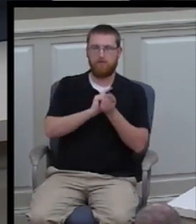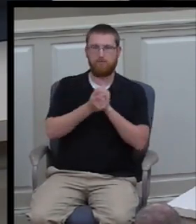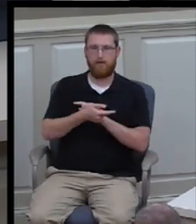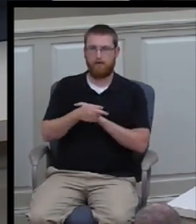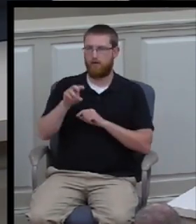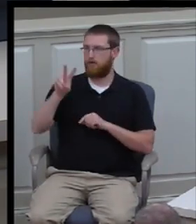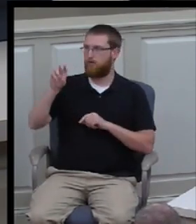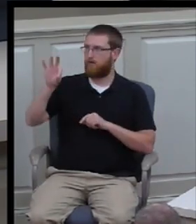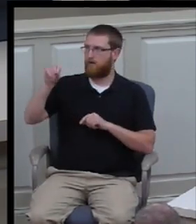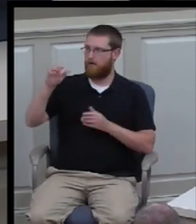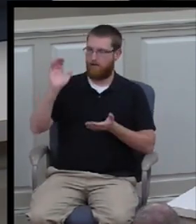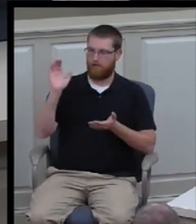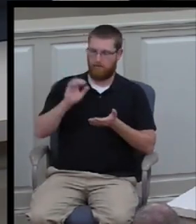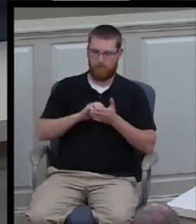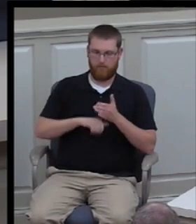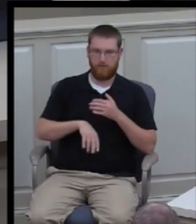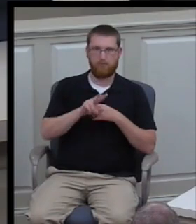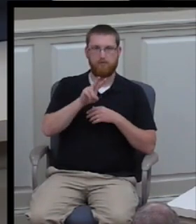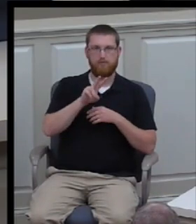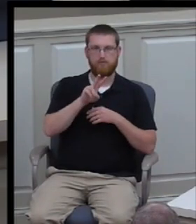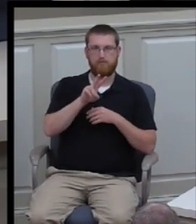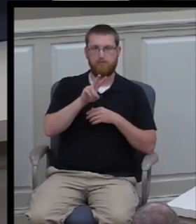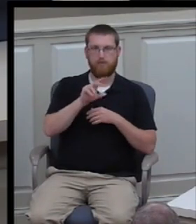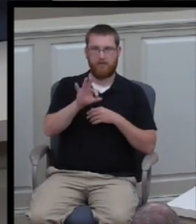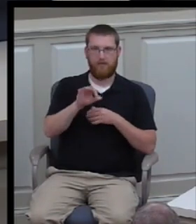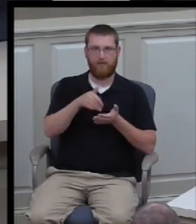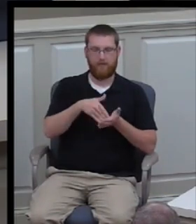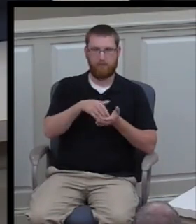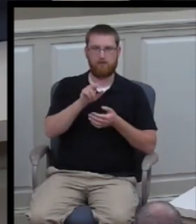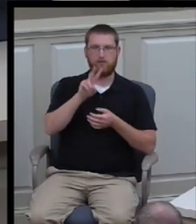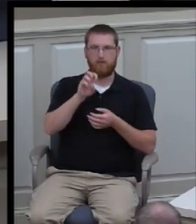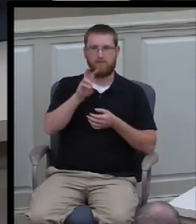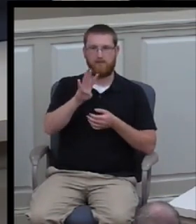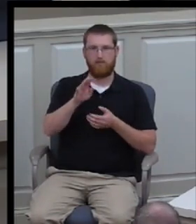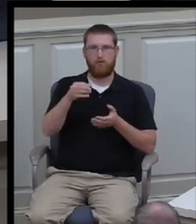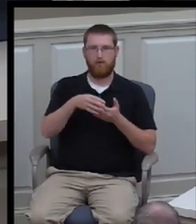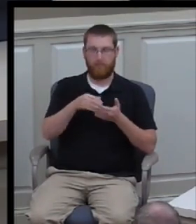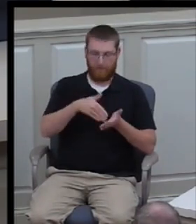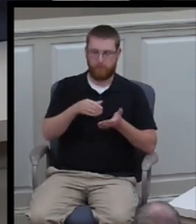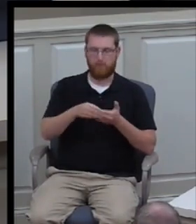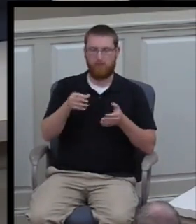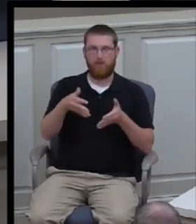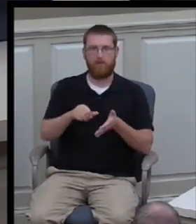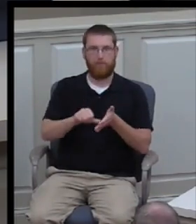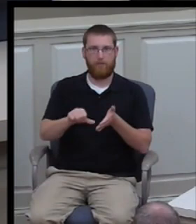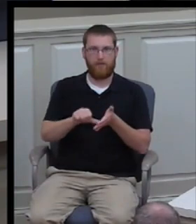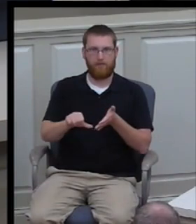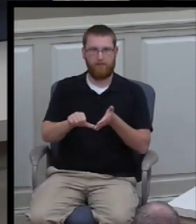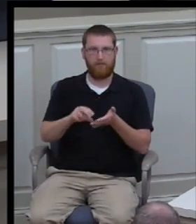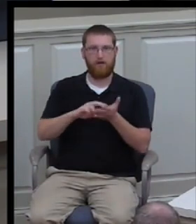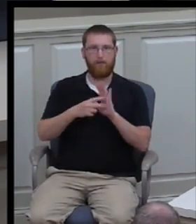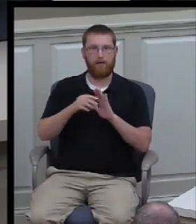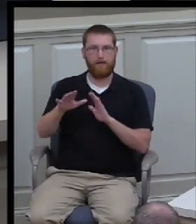$290,000 minus the $26,000, which is $264,000 roughly left for paving, which should narrow his wiggle room